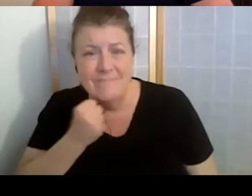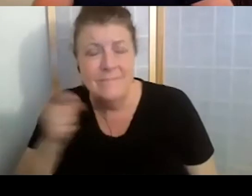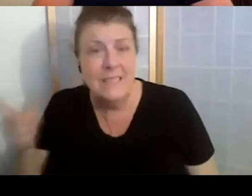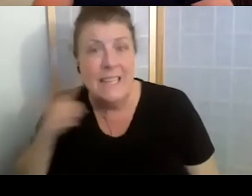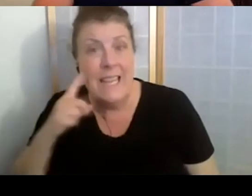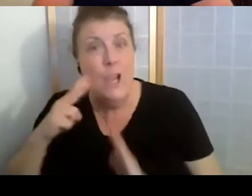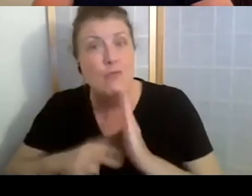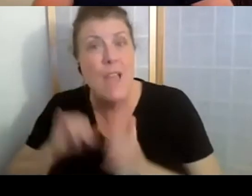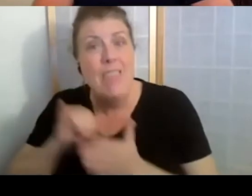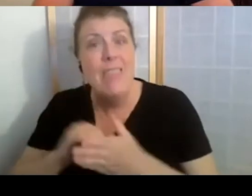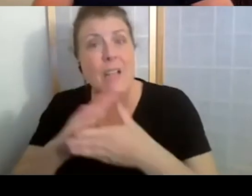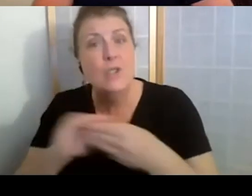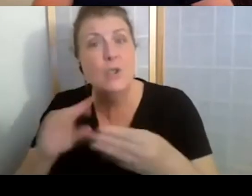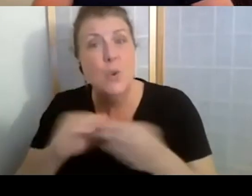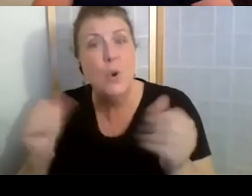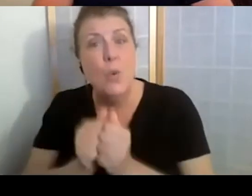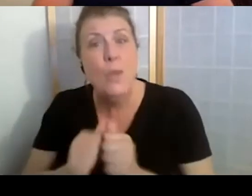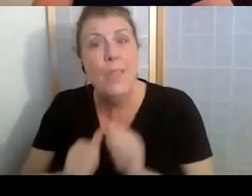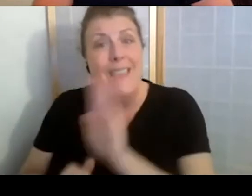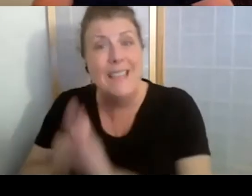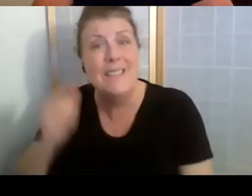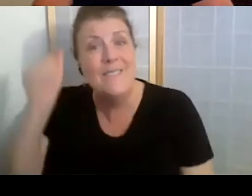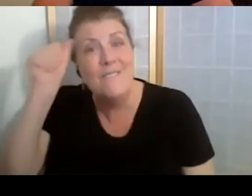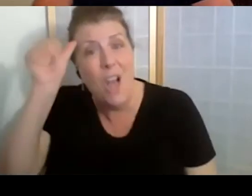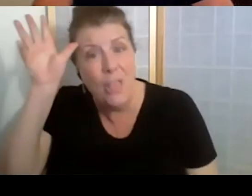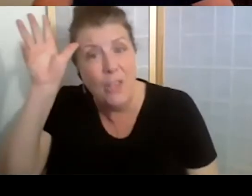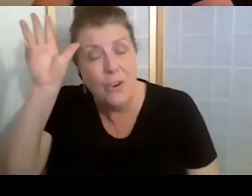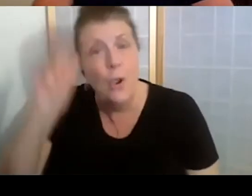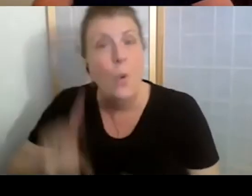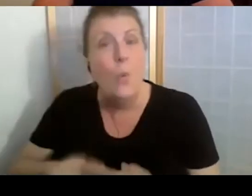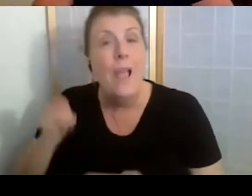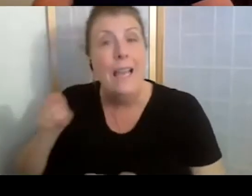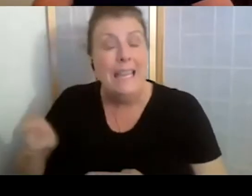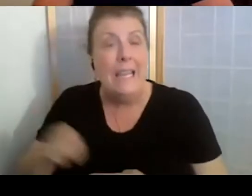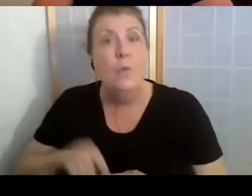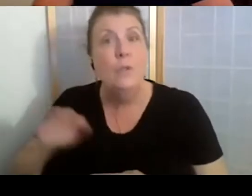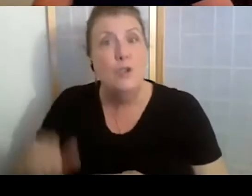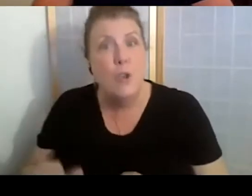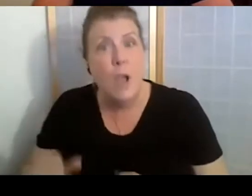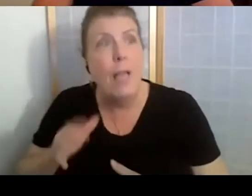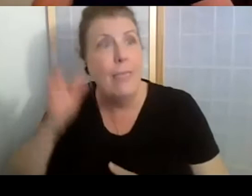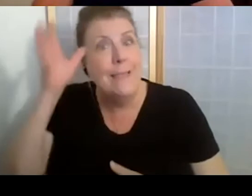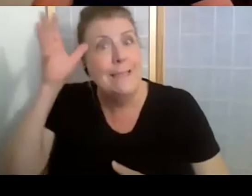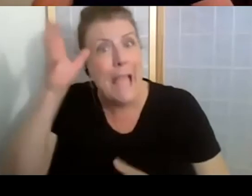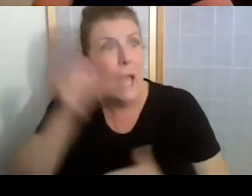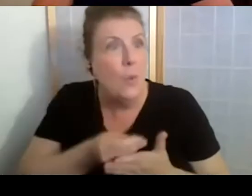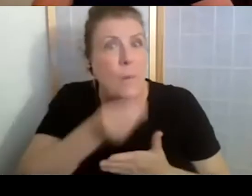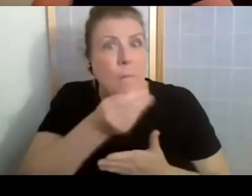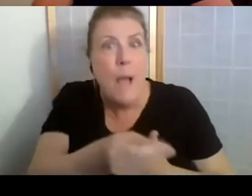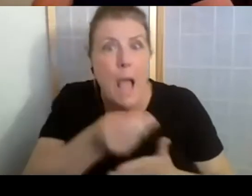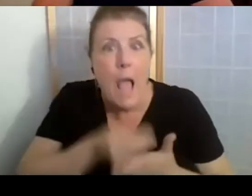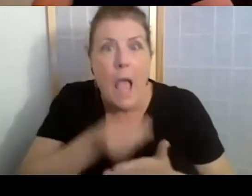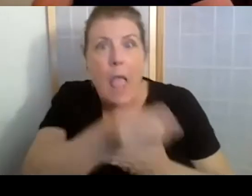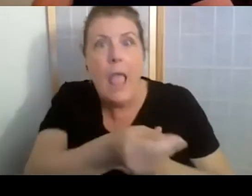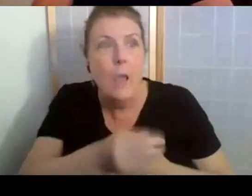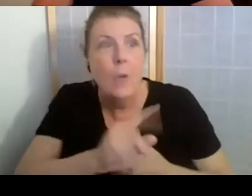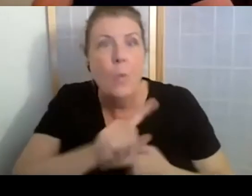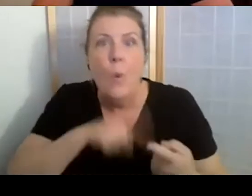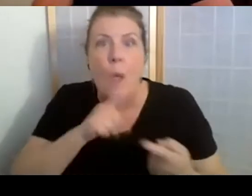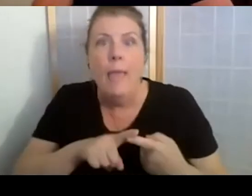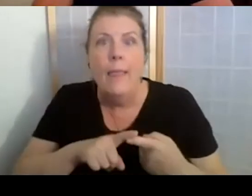father when he was a child, and his dad would buy issues of Watchmen as it was coming out and they would read it together. And it's an incredibly